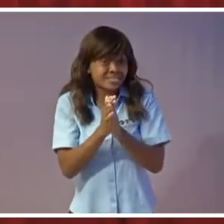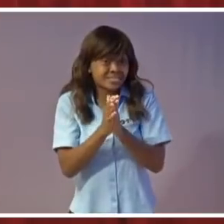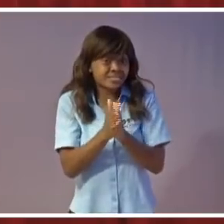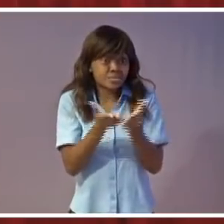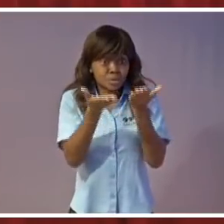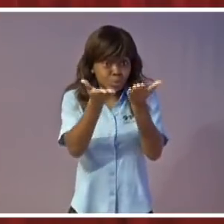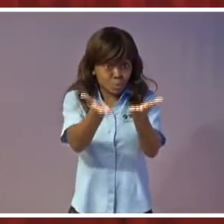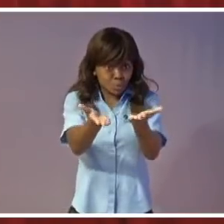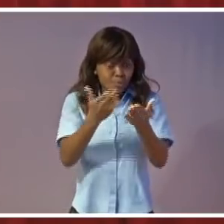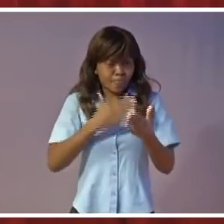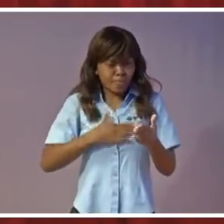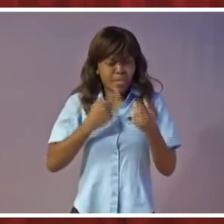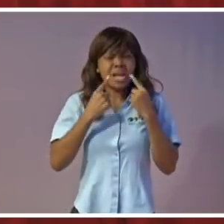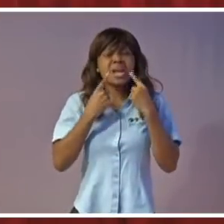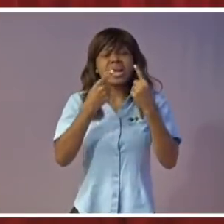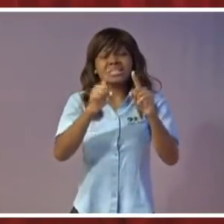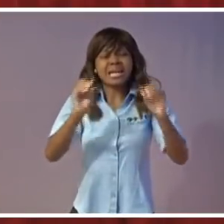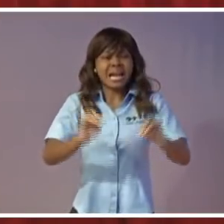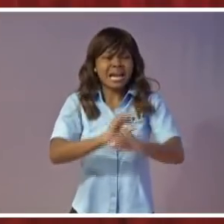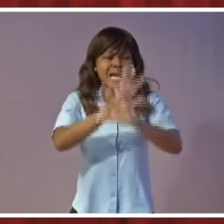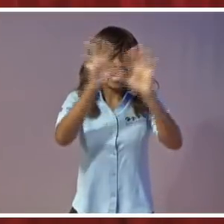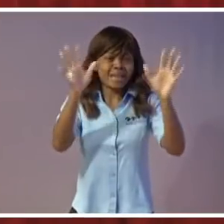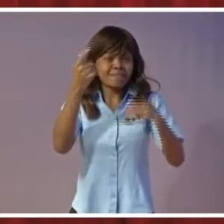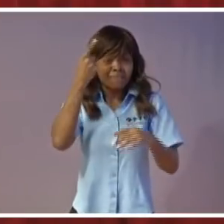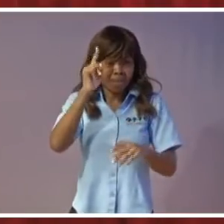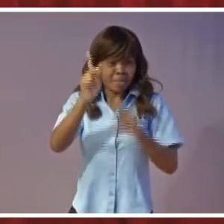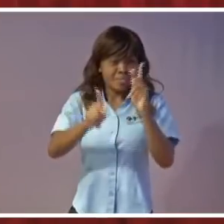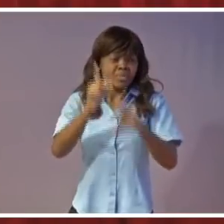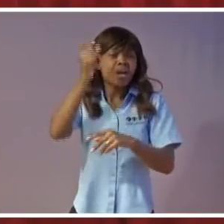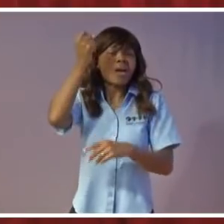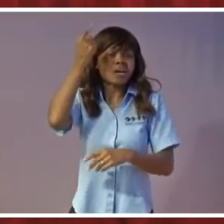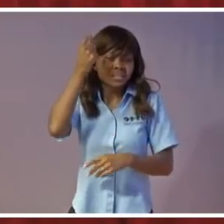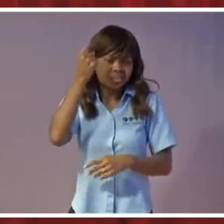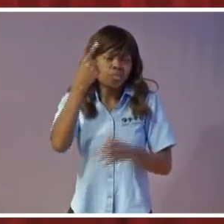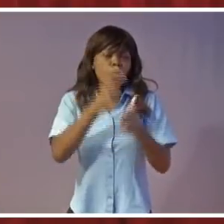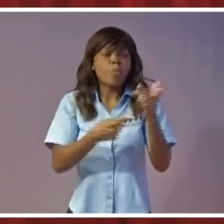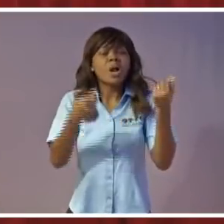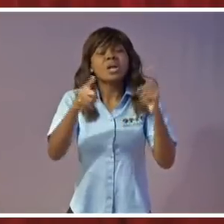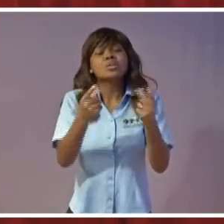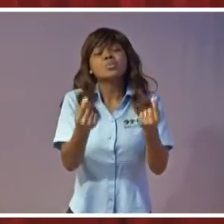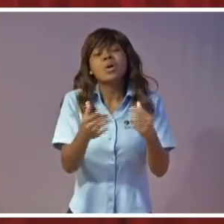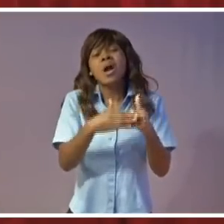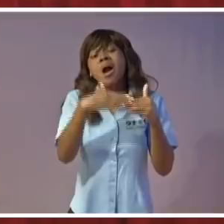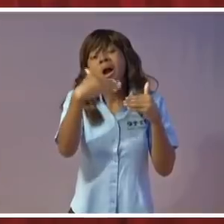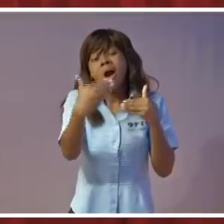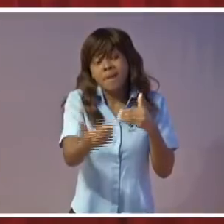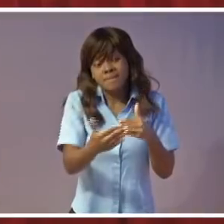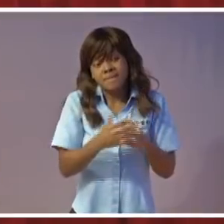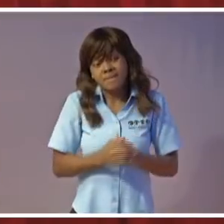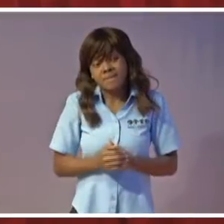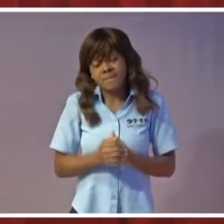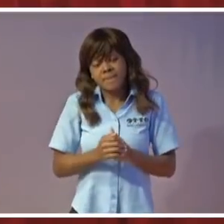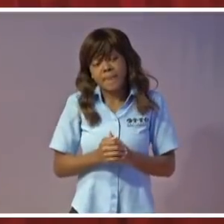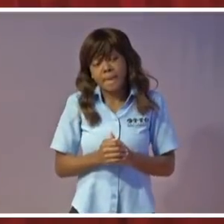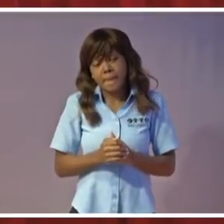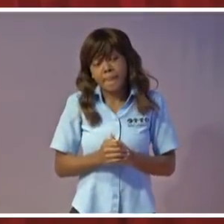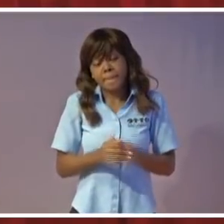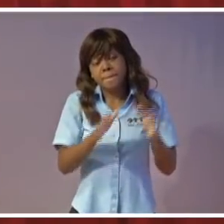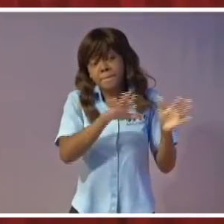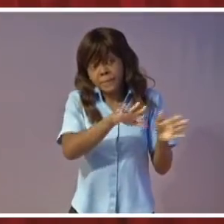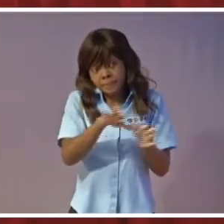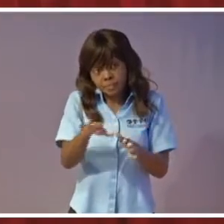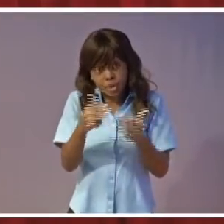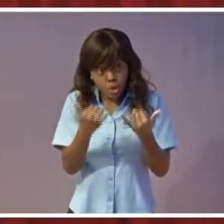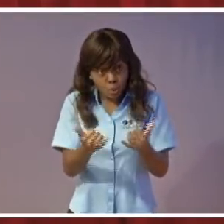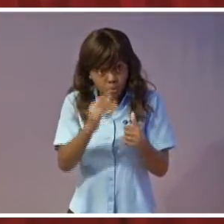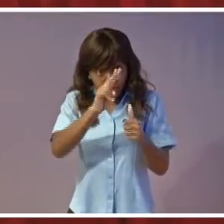this, given the behavior of COVID. Some members of the public are acquiring home testing kits. I don't know if anybody purchasing